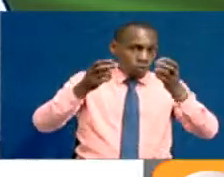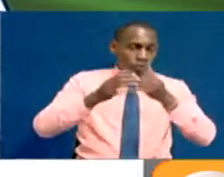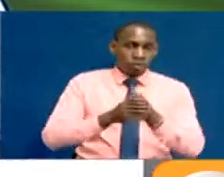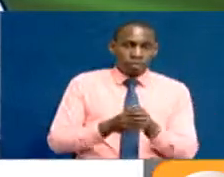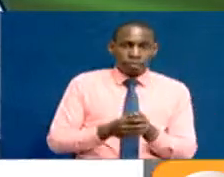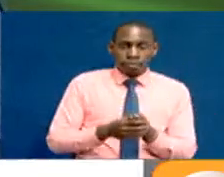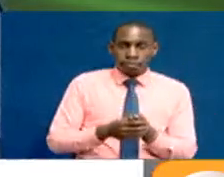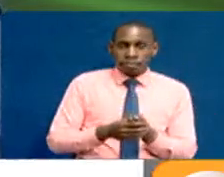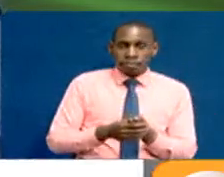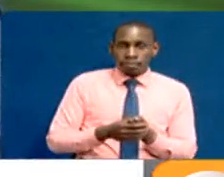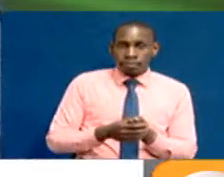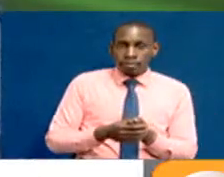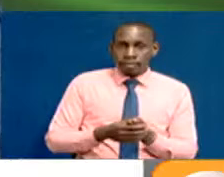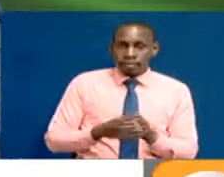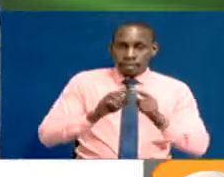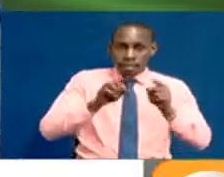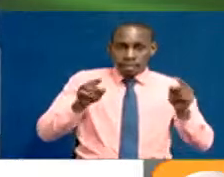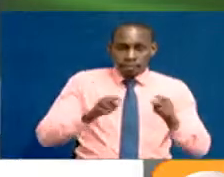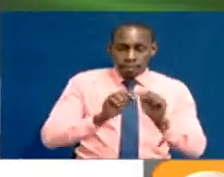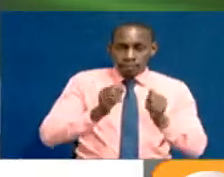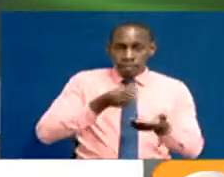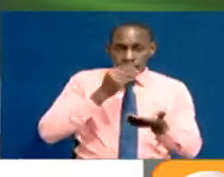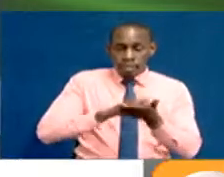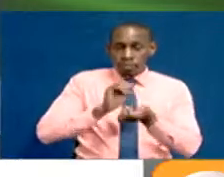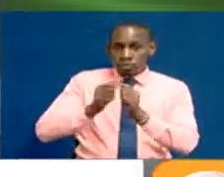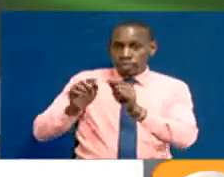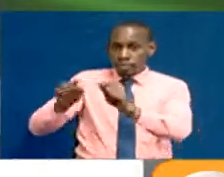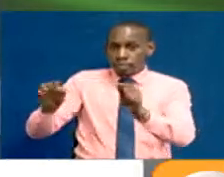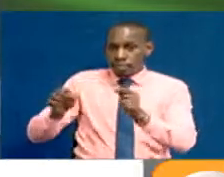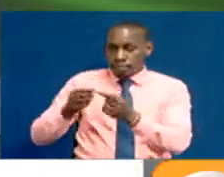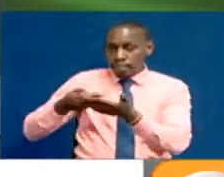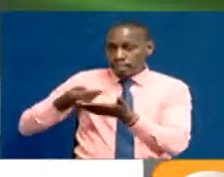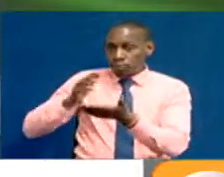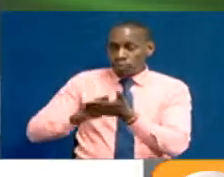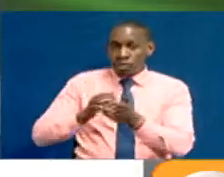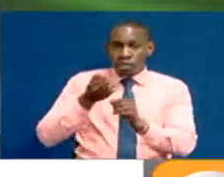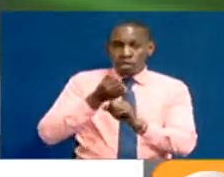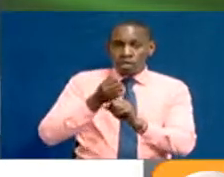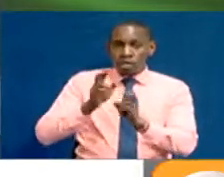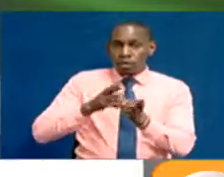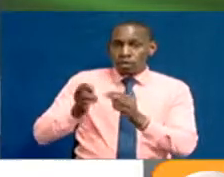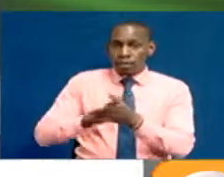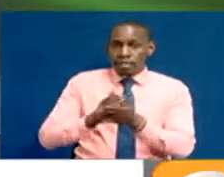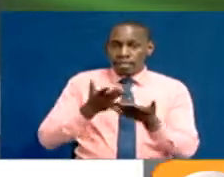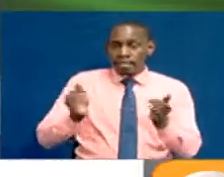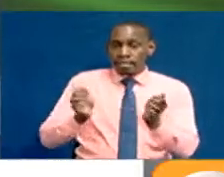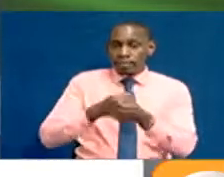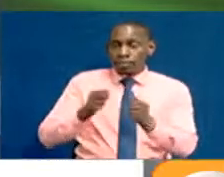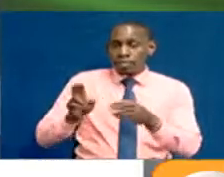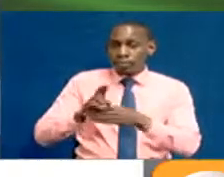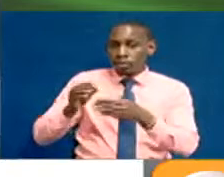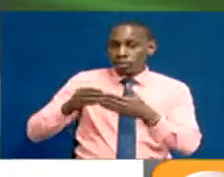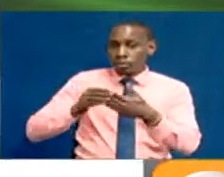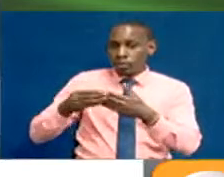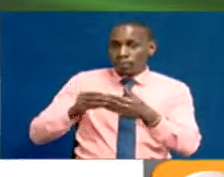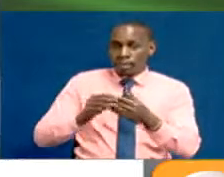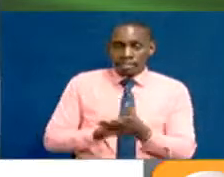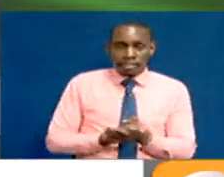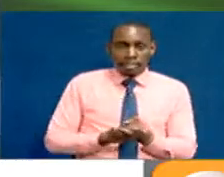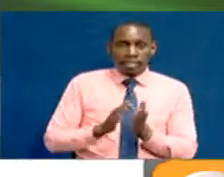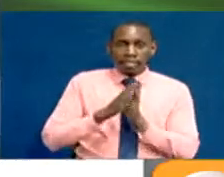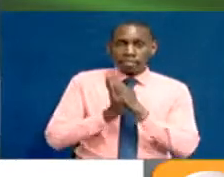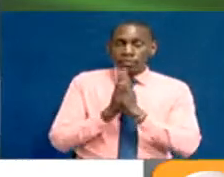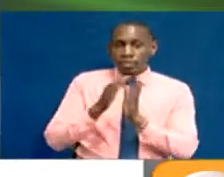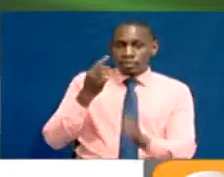edible cups and plates to replace kitchenware, which is mostly made from non-biodegradable plastic, glass, and metals. Here's